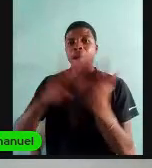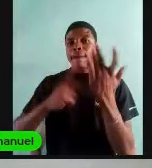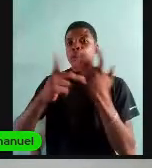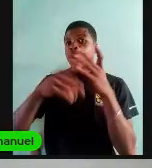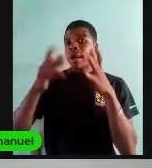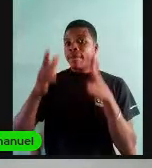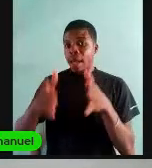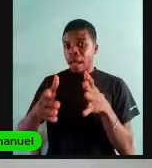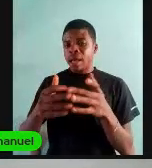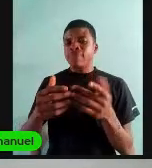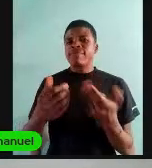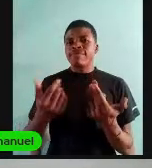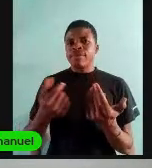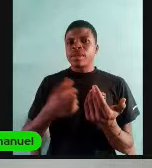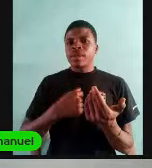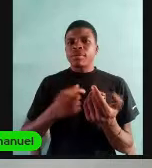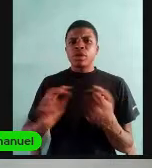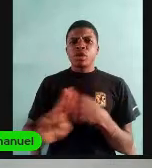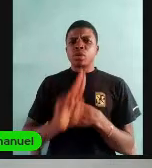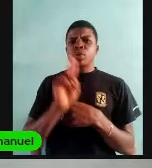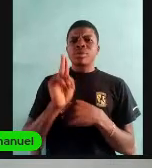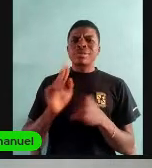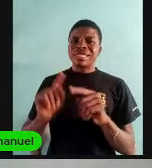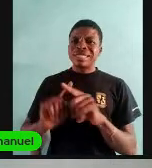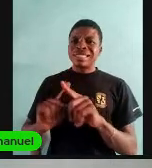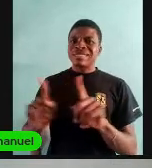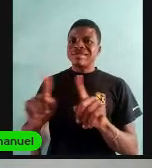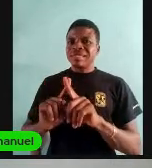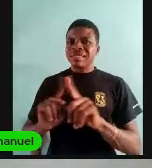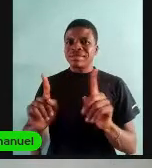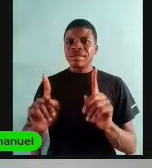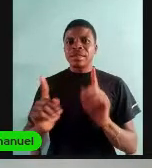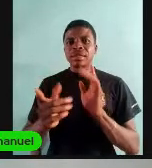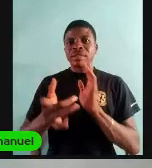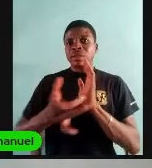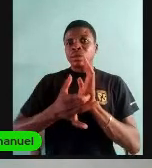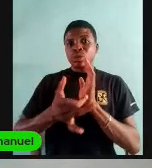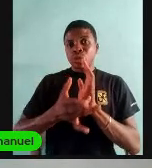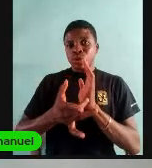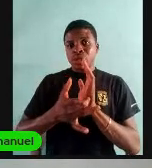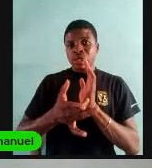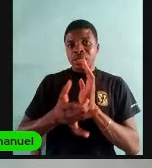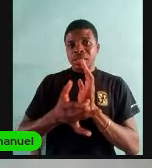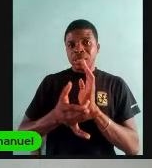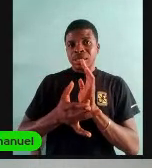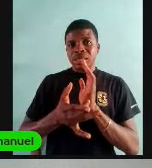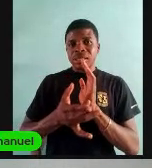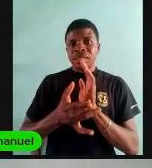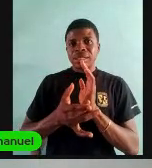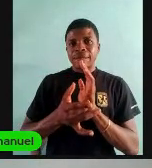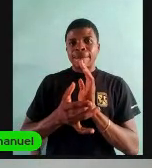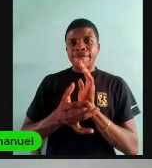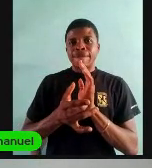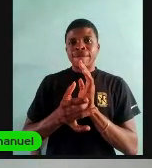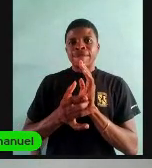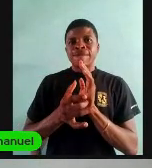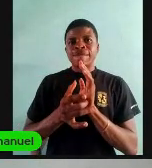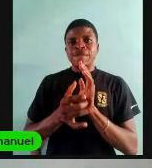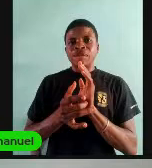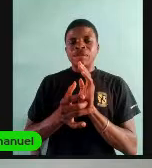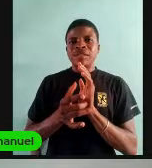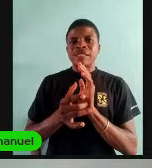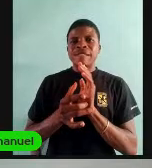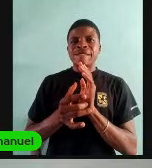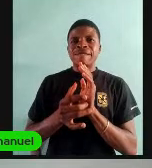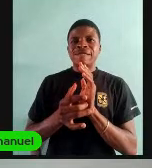So I use a cross-platform technology. Now that cross-platform technology, you can see we have Flutter, we